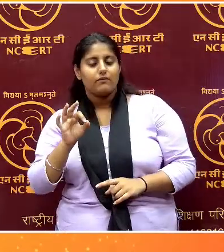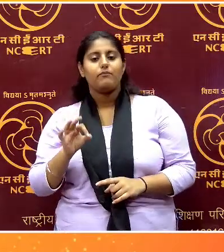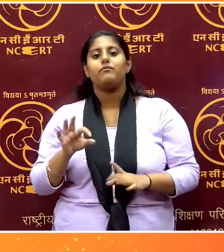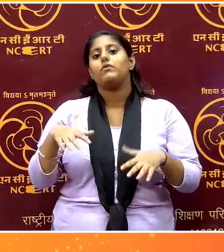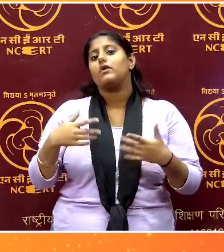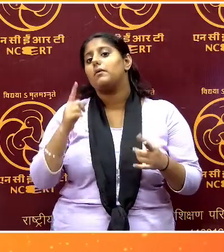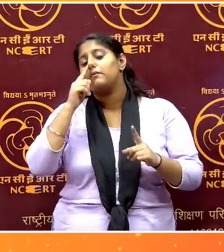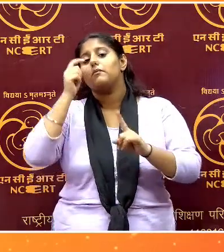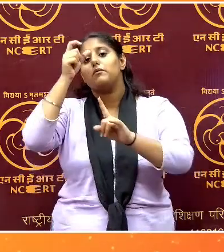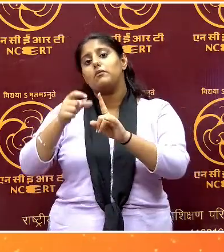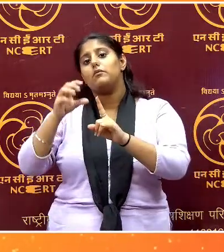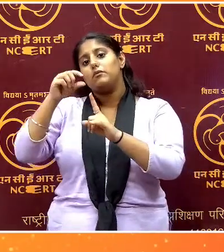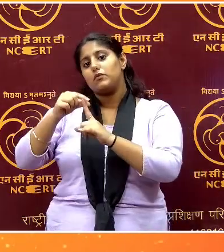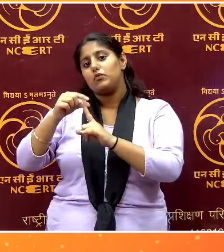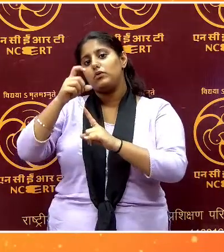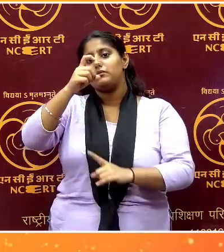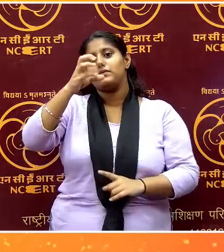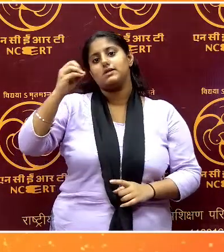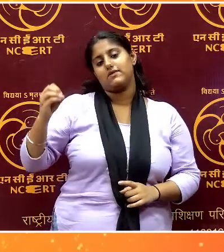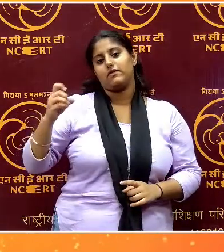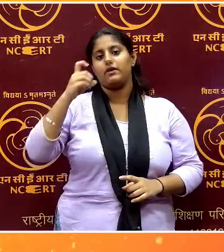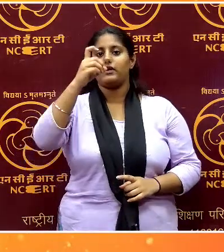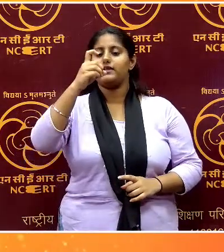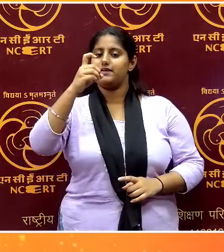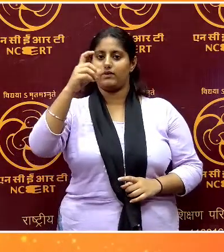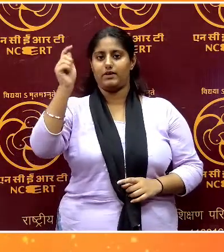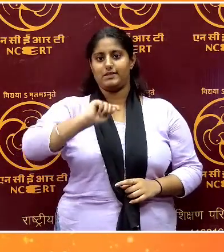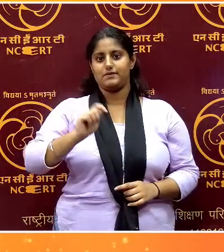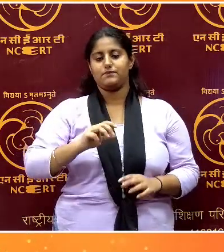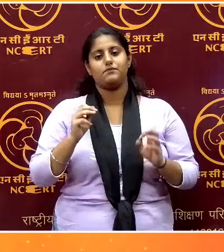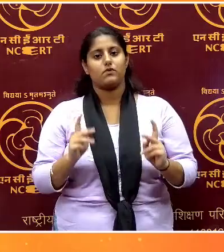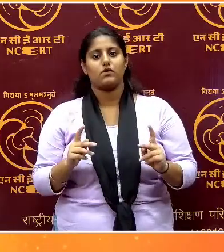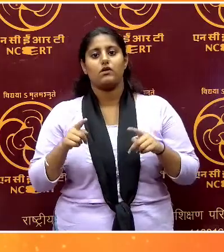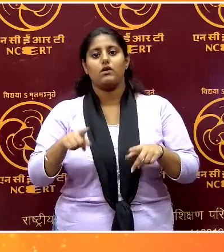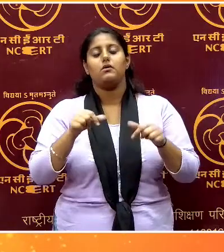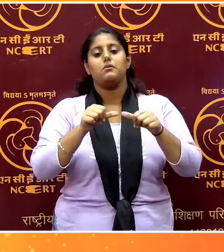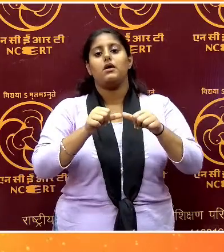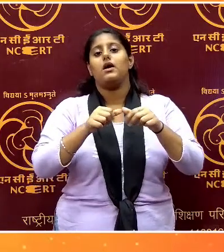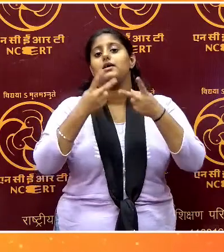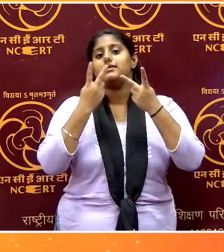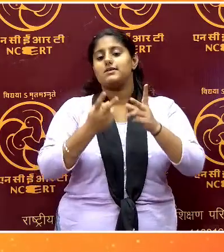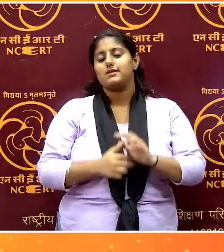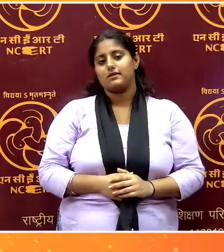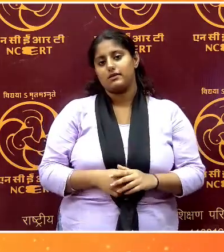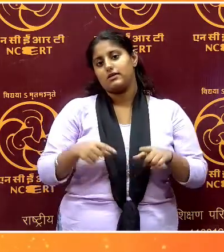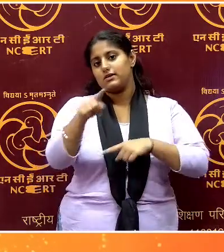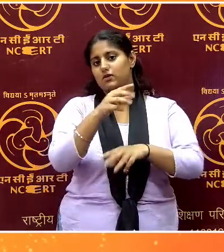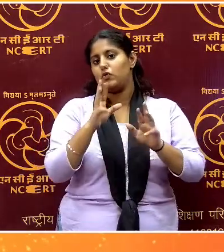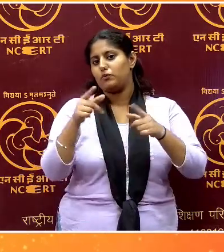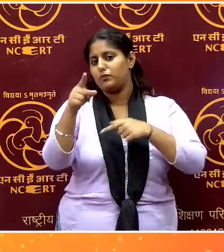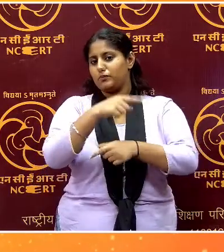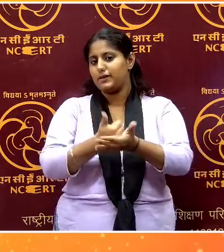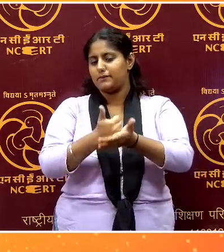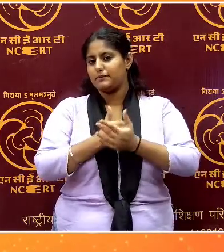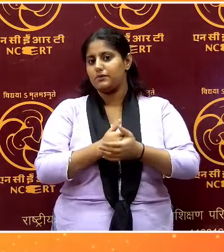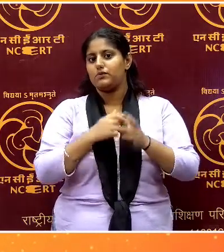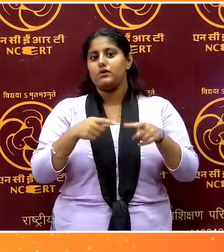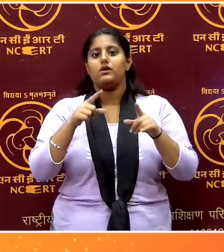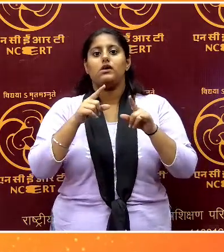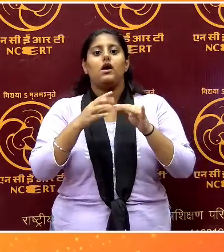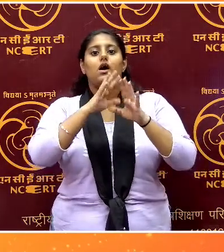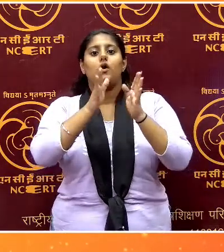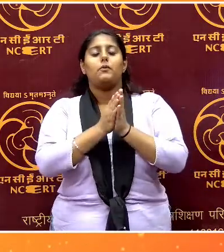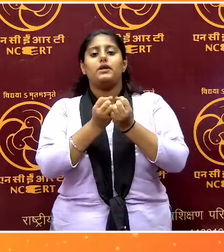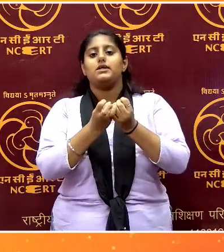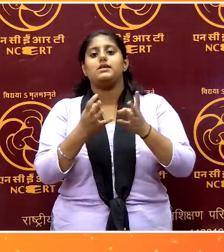for Poonam Bain? 700. 7. 7 kites. Okay. Now let us answer the questions. I hope you will help me in doing these. How many symbols represent